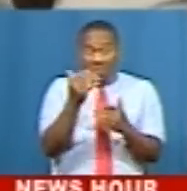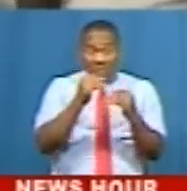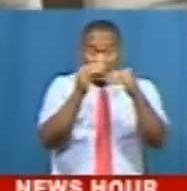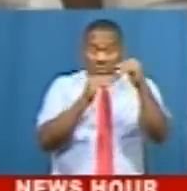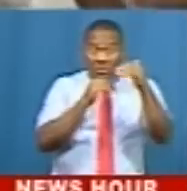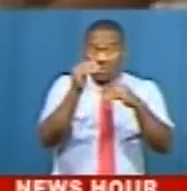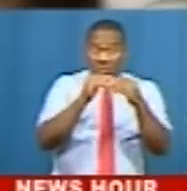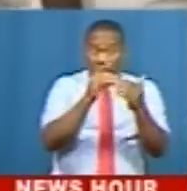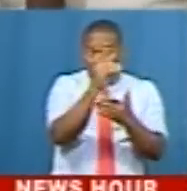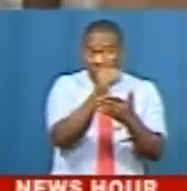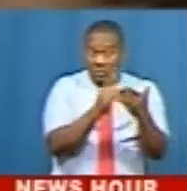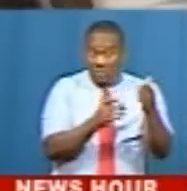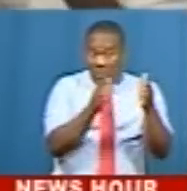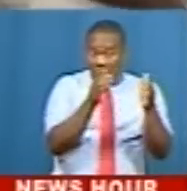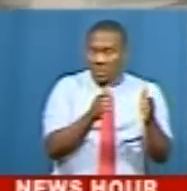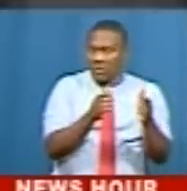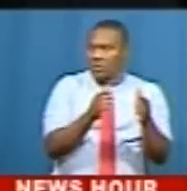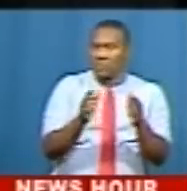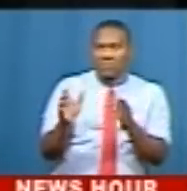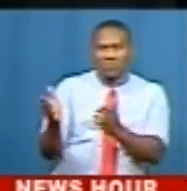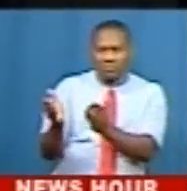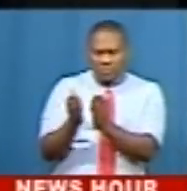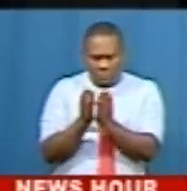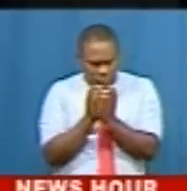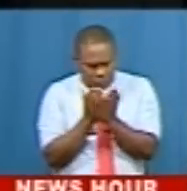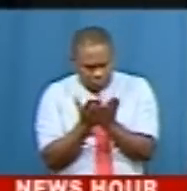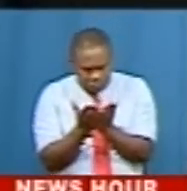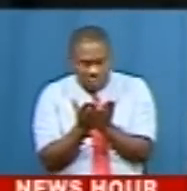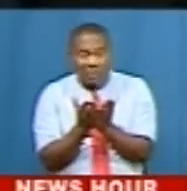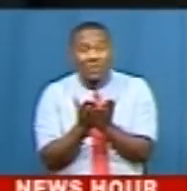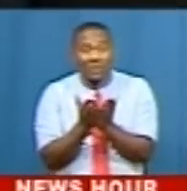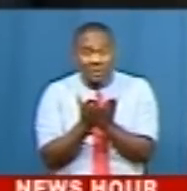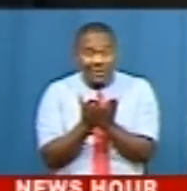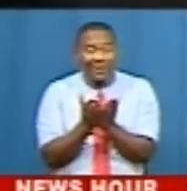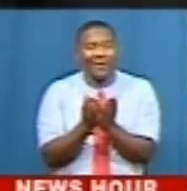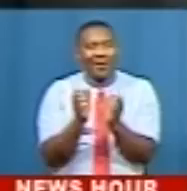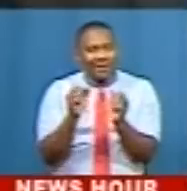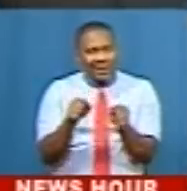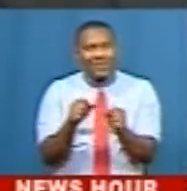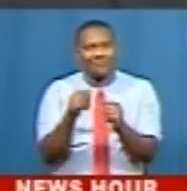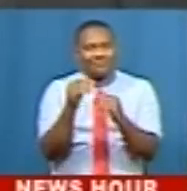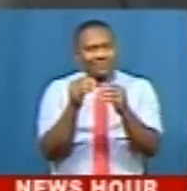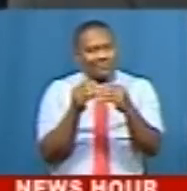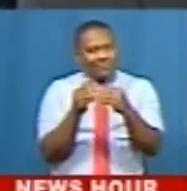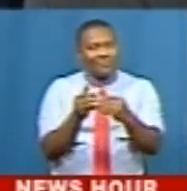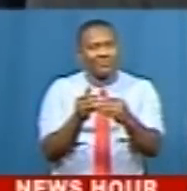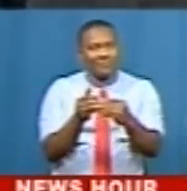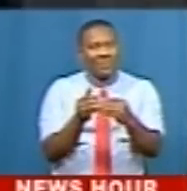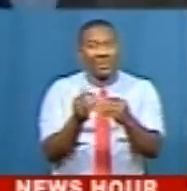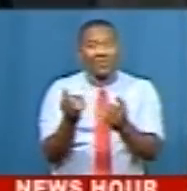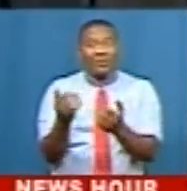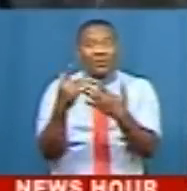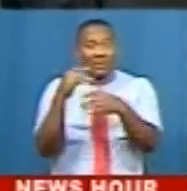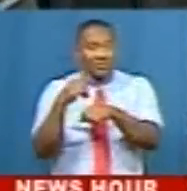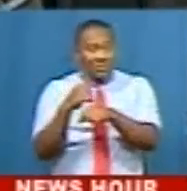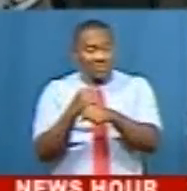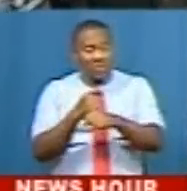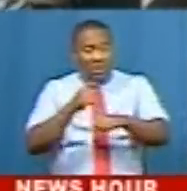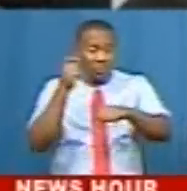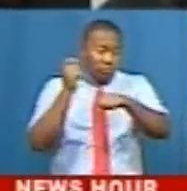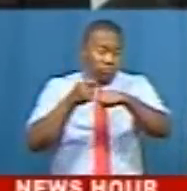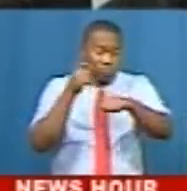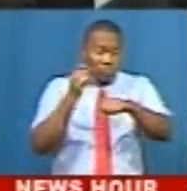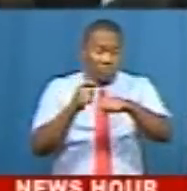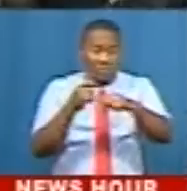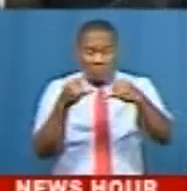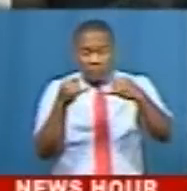safety instructors and other stakeholders in the building and safety industry. The code also focuses on fire protection, plumbing works, electrical works